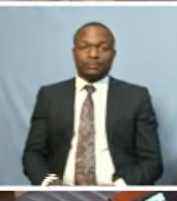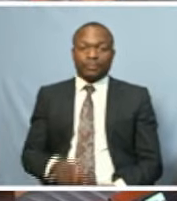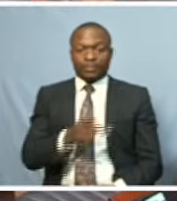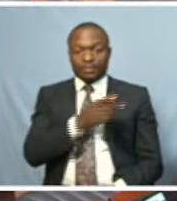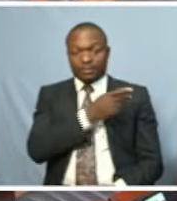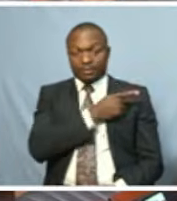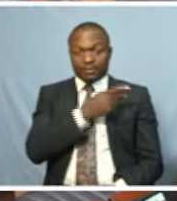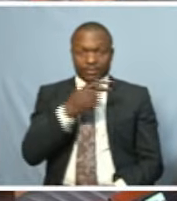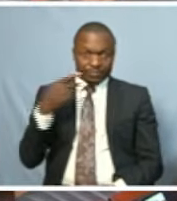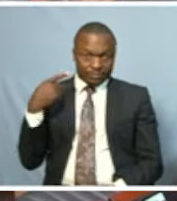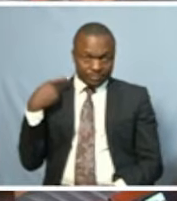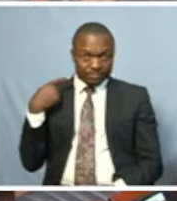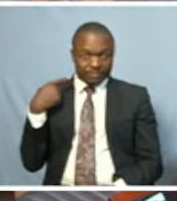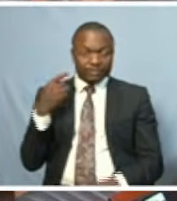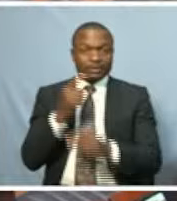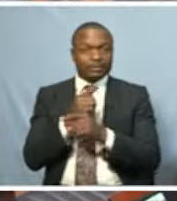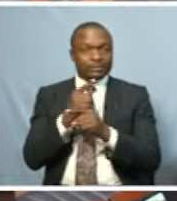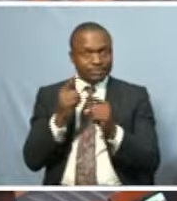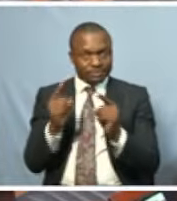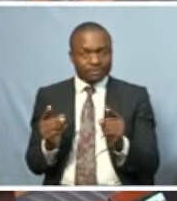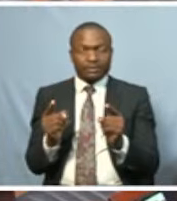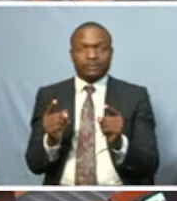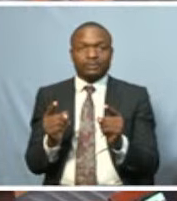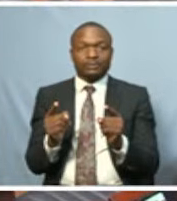of Parliament was just